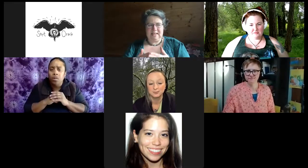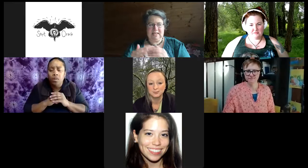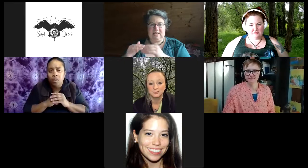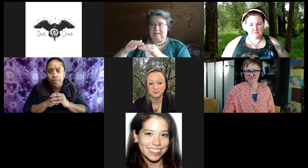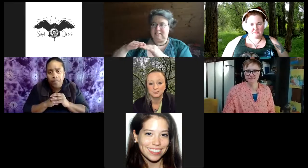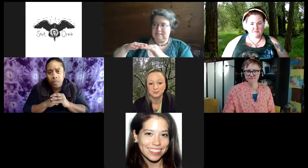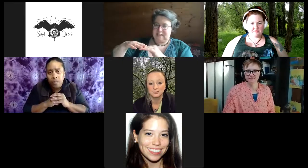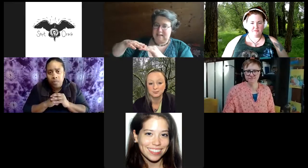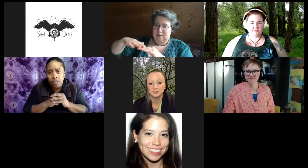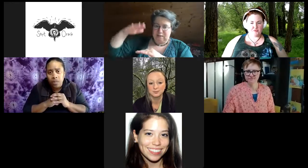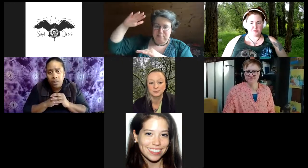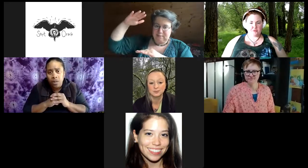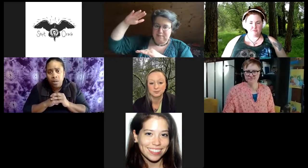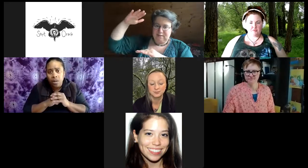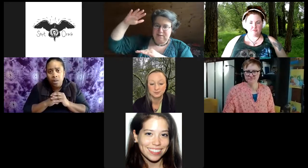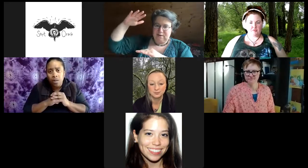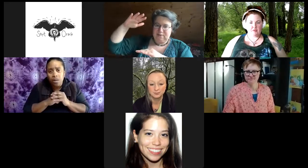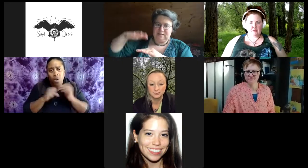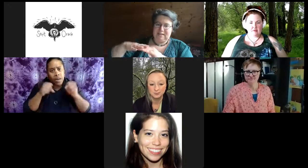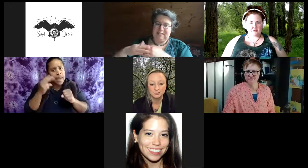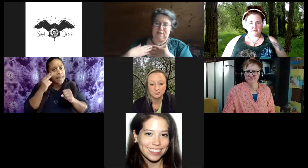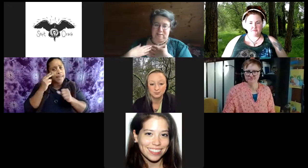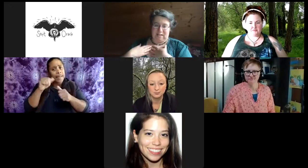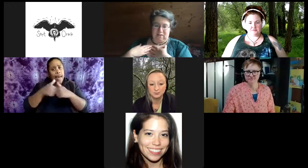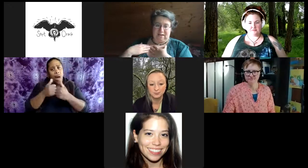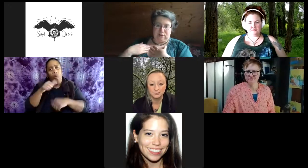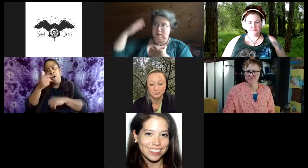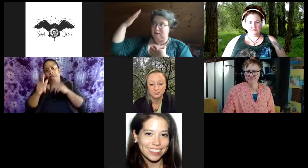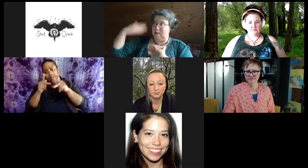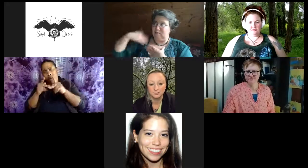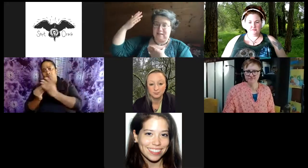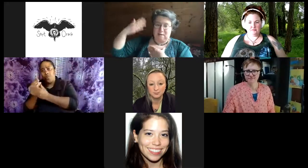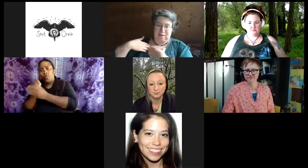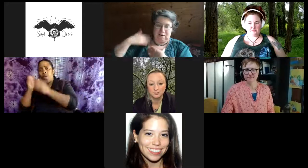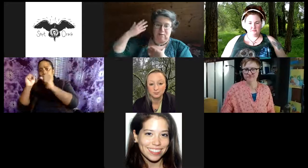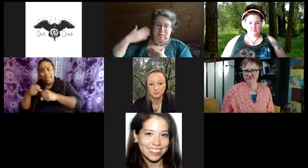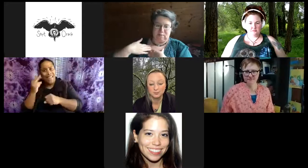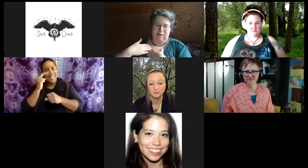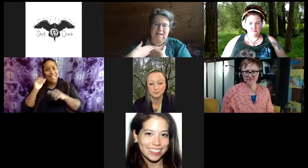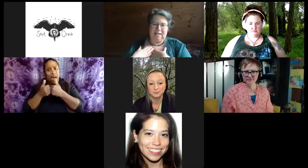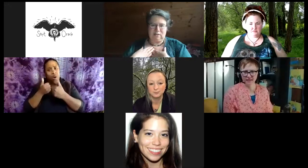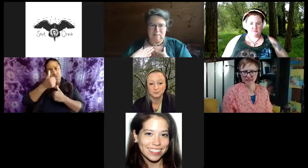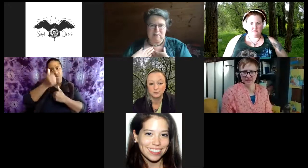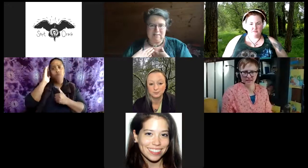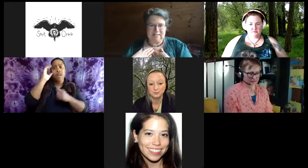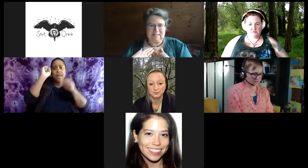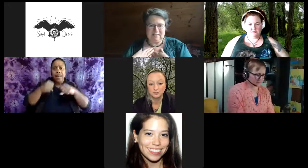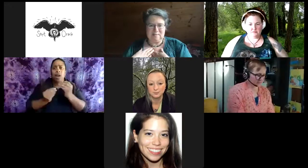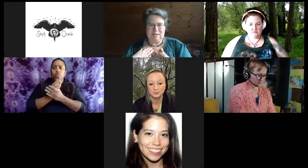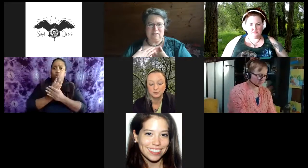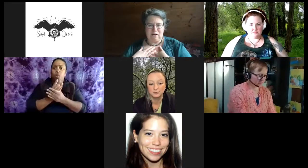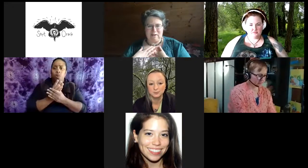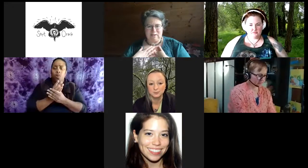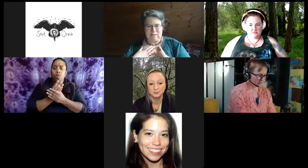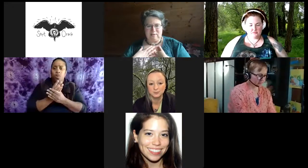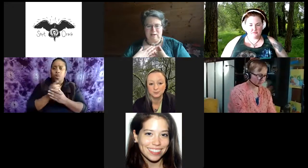that in addition to seeing how other people could grow, you tend to see for yourself how you could grow and you could get better and you could do more. And so you probably have a tendency to be